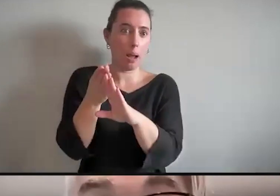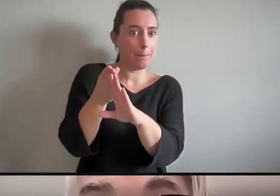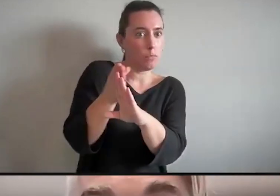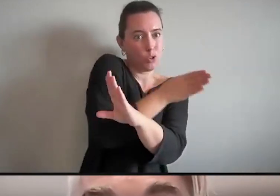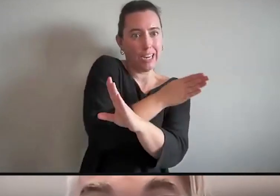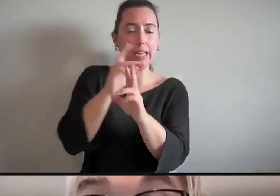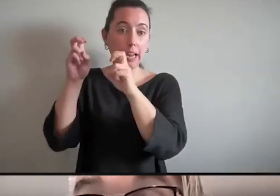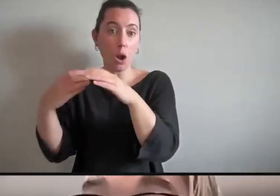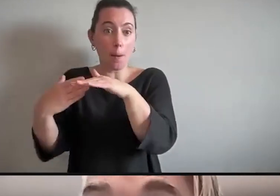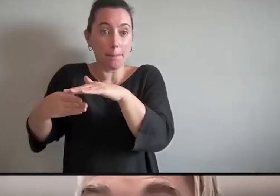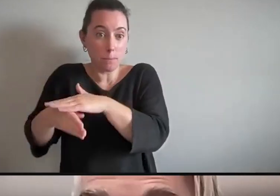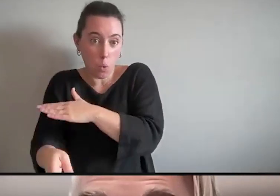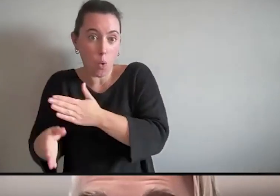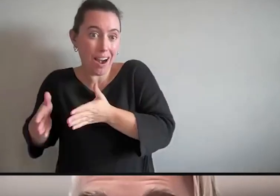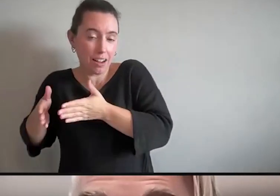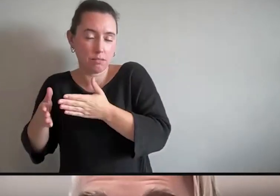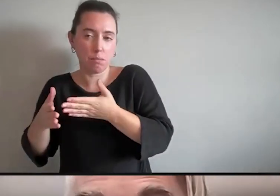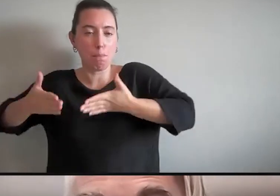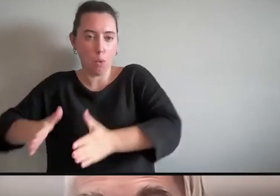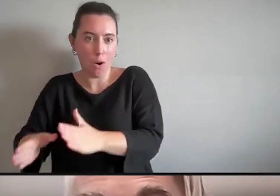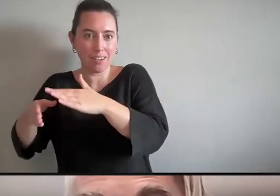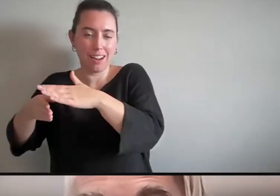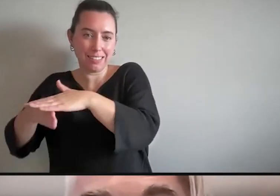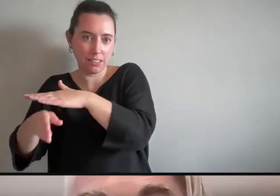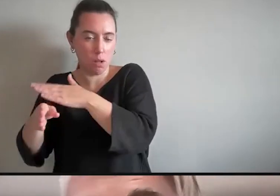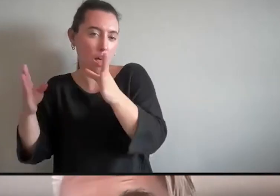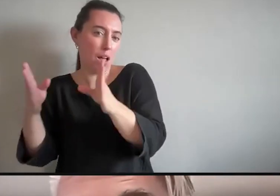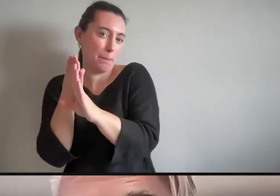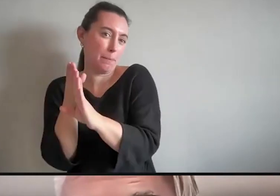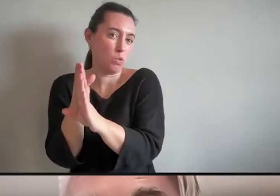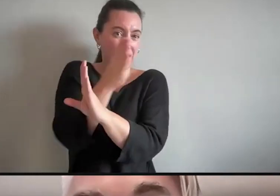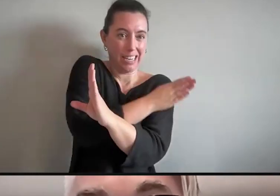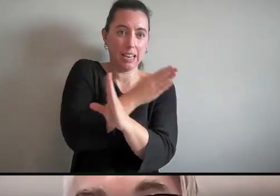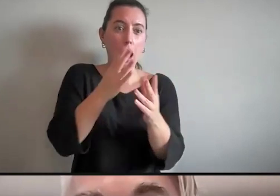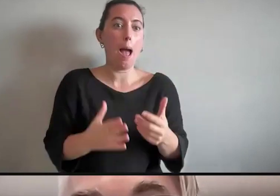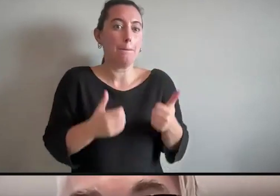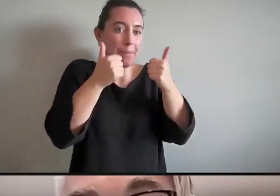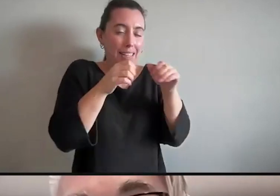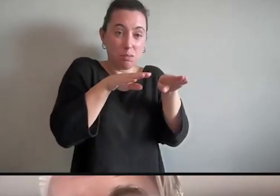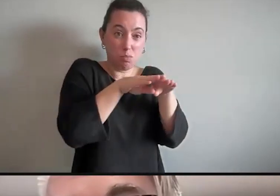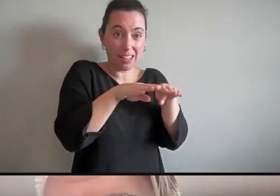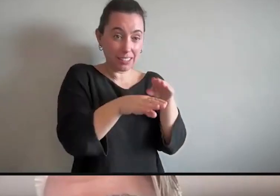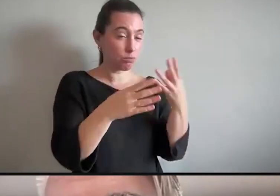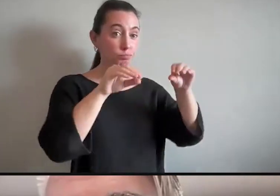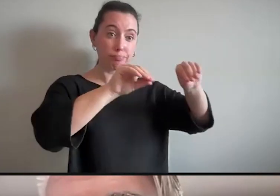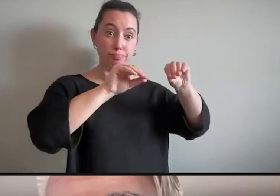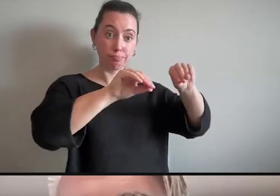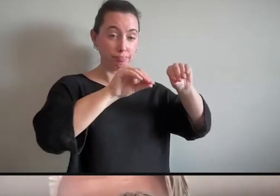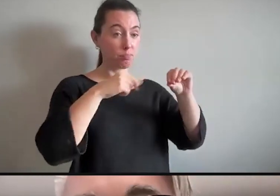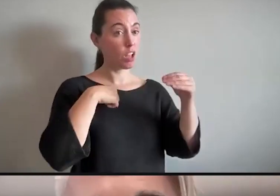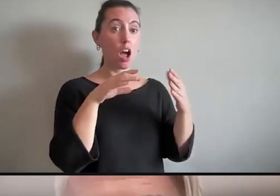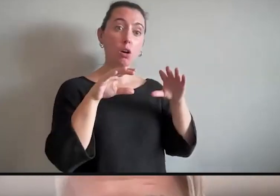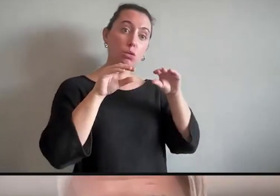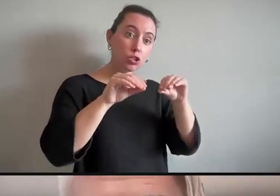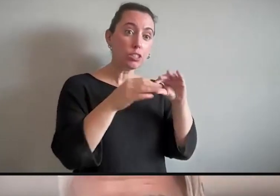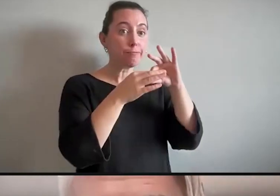learn about accessibility before you make the documents, and we make it sort of a best practice that's taught as part of